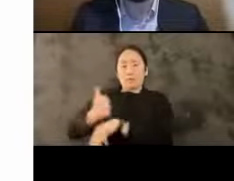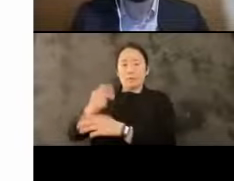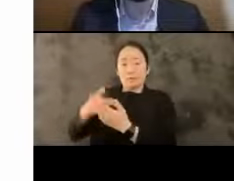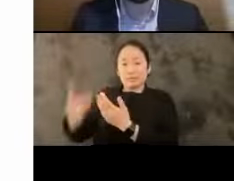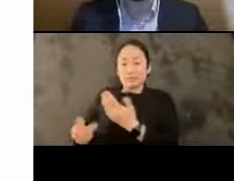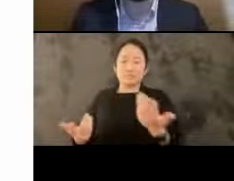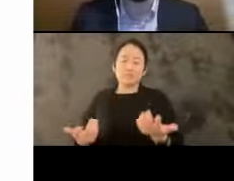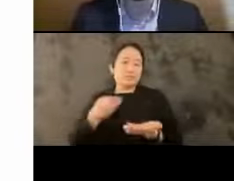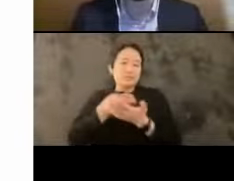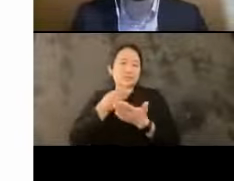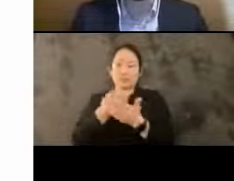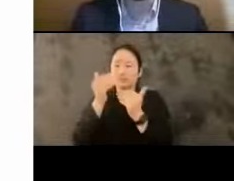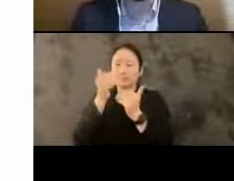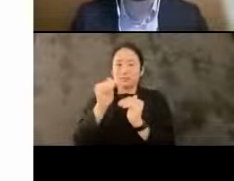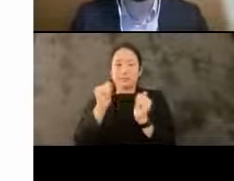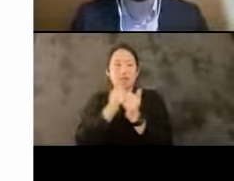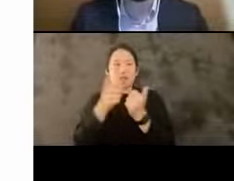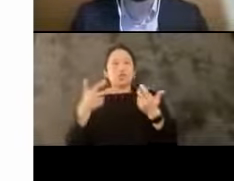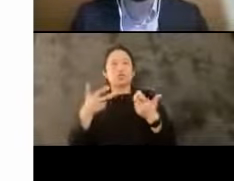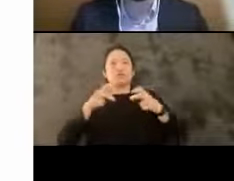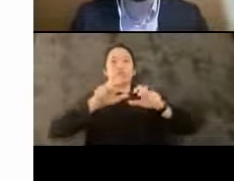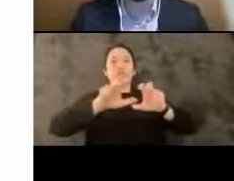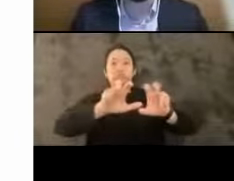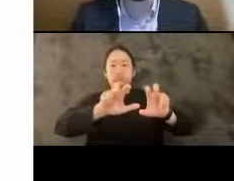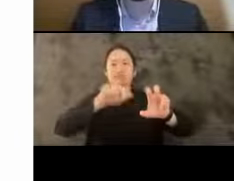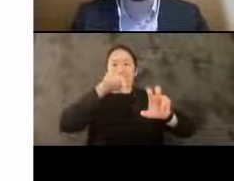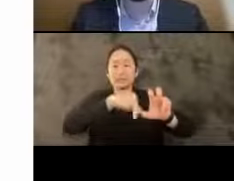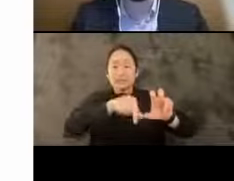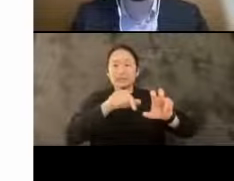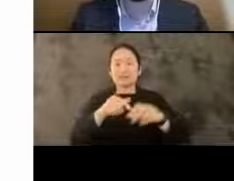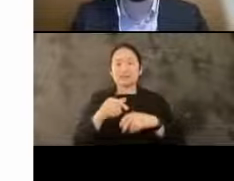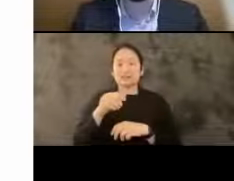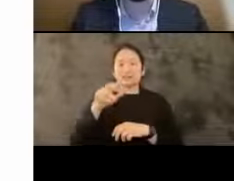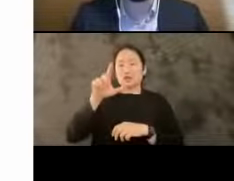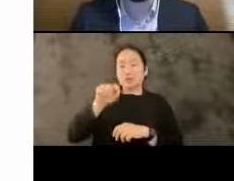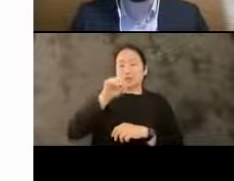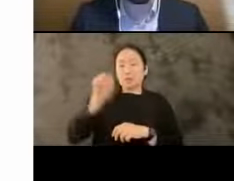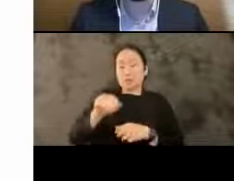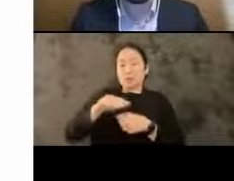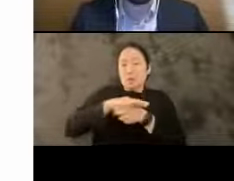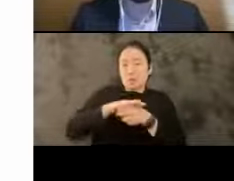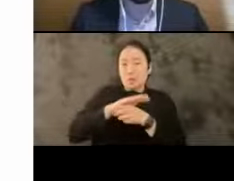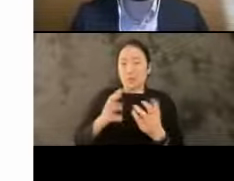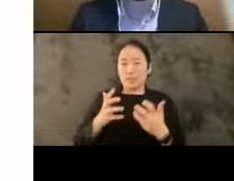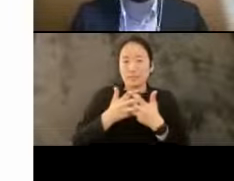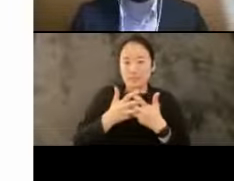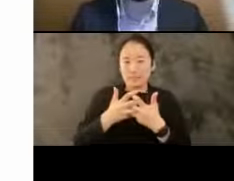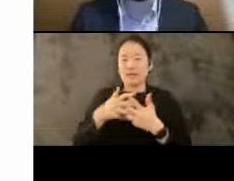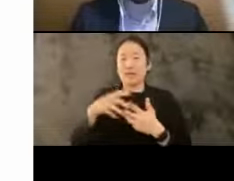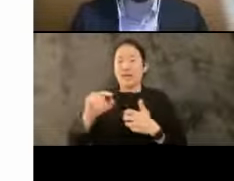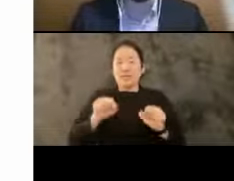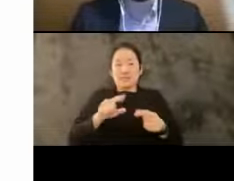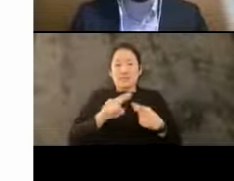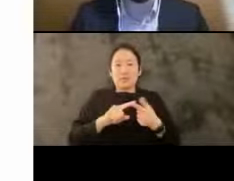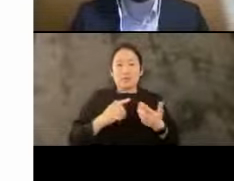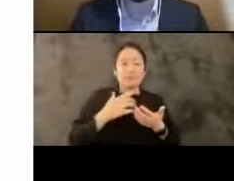on a large capital investment by the county is that 20% local match and the ability to have a revenue source to